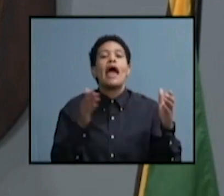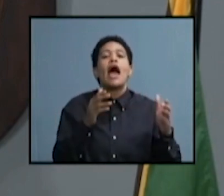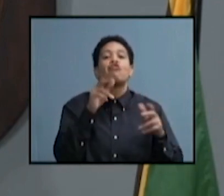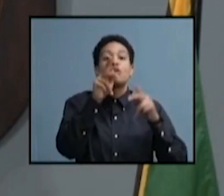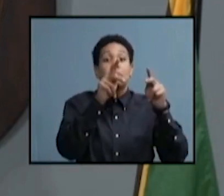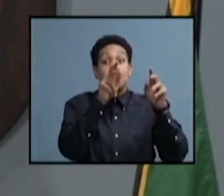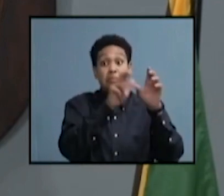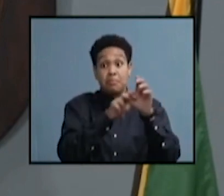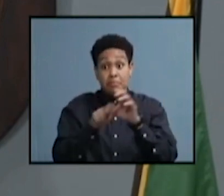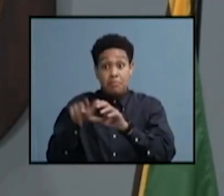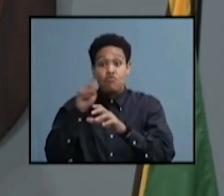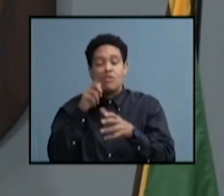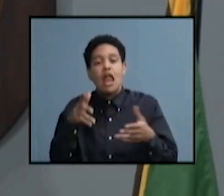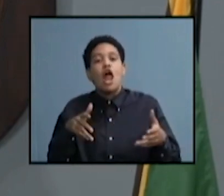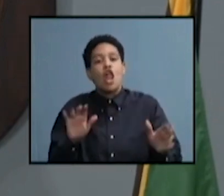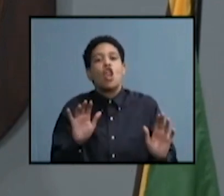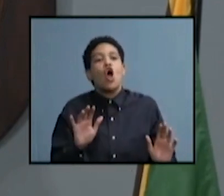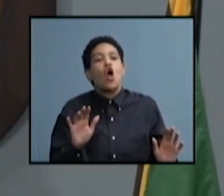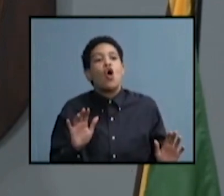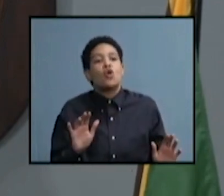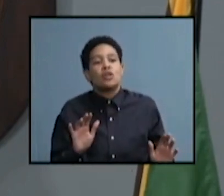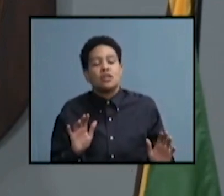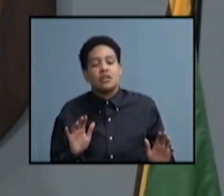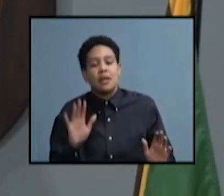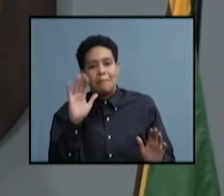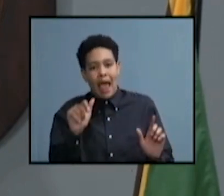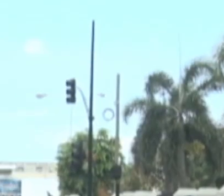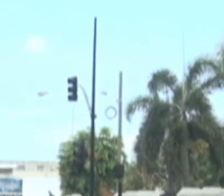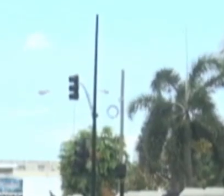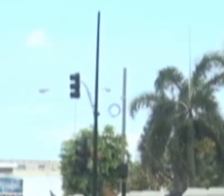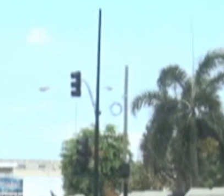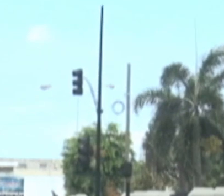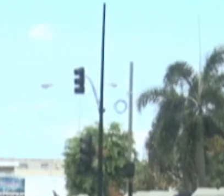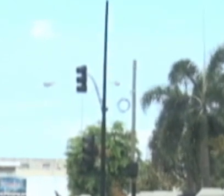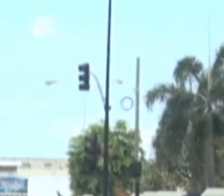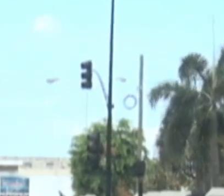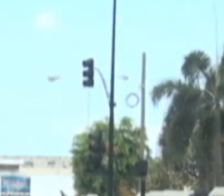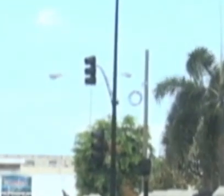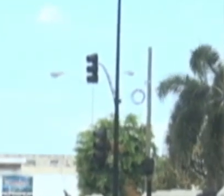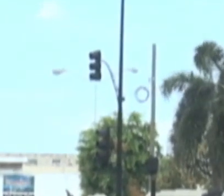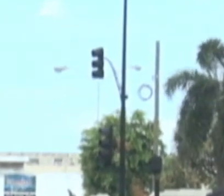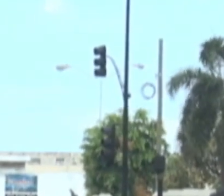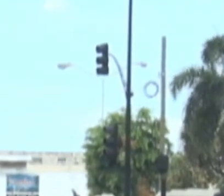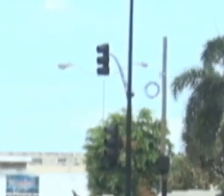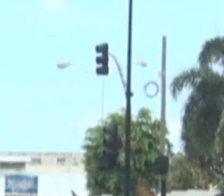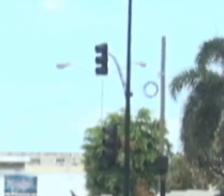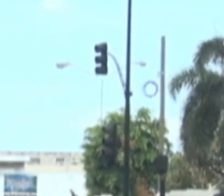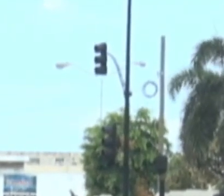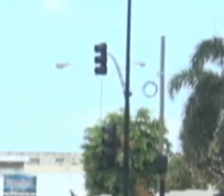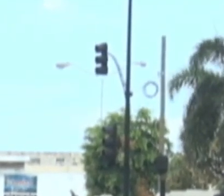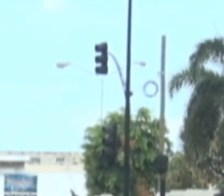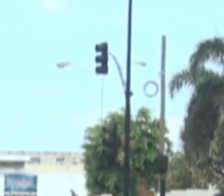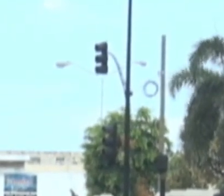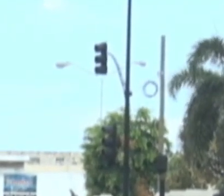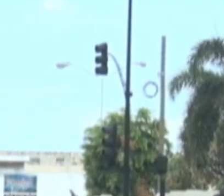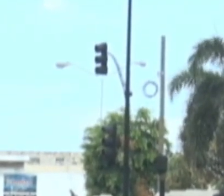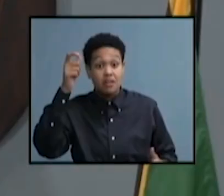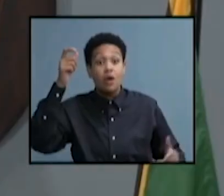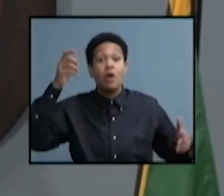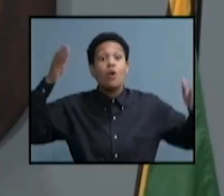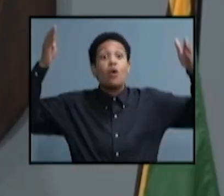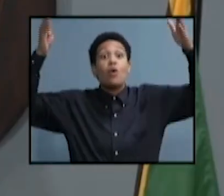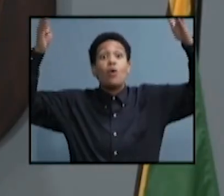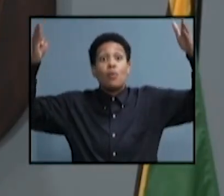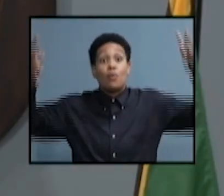allowed by the license. This is subject to all windows being open,